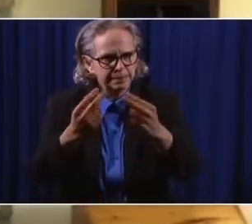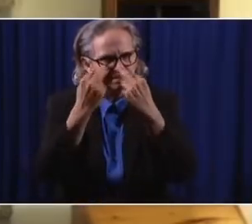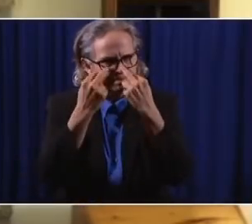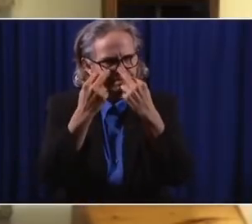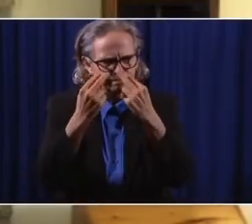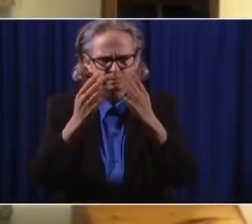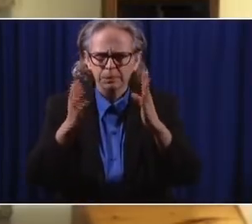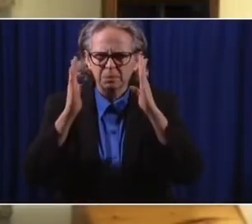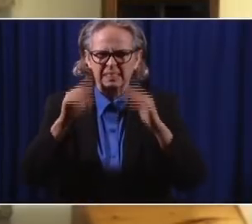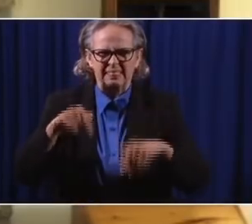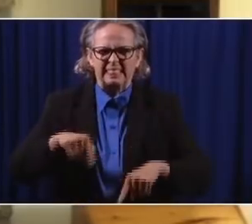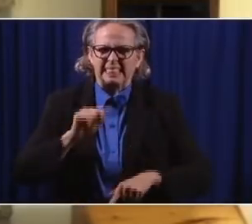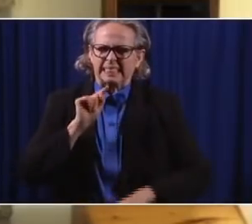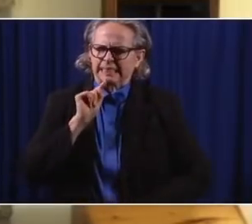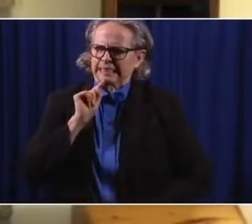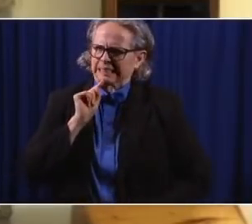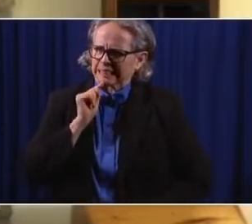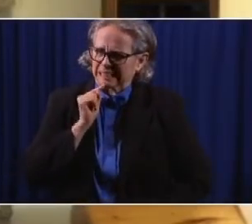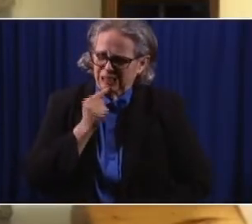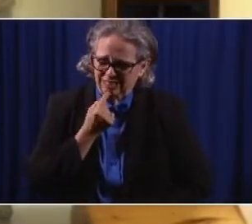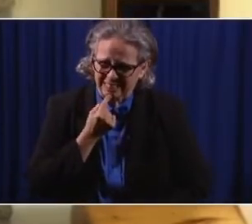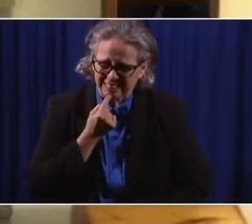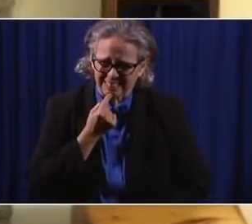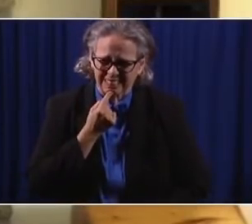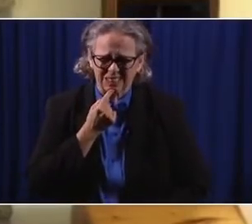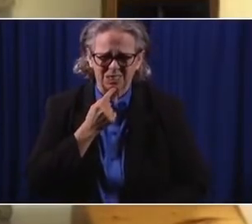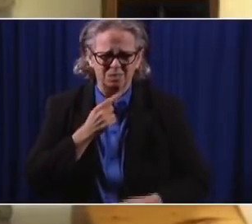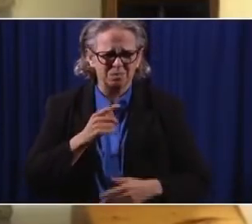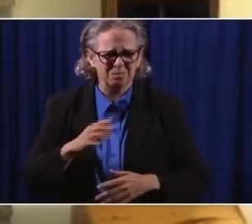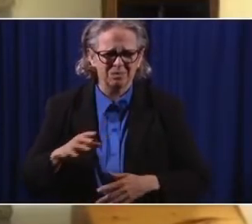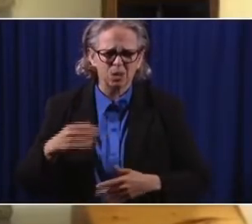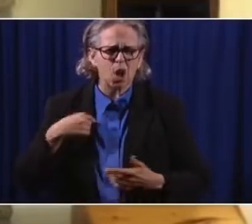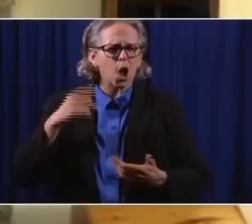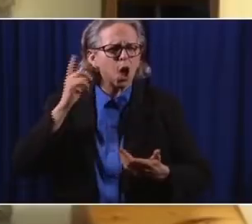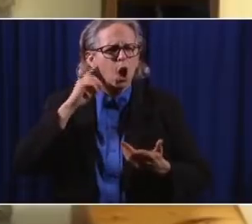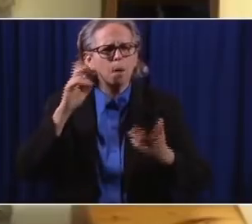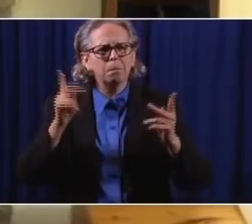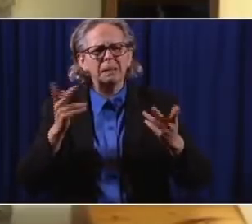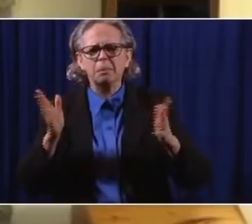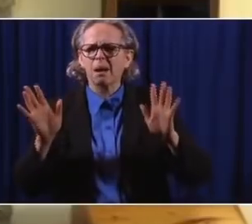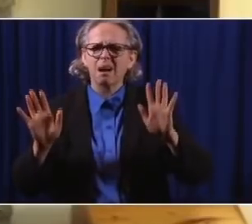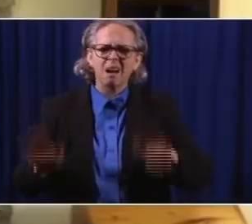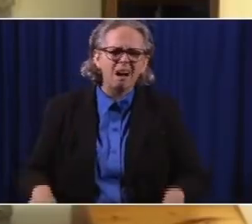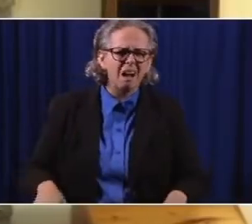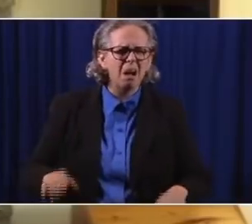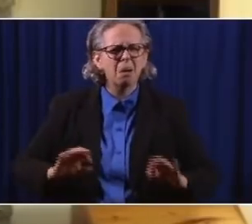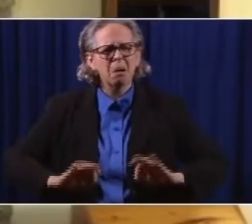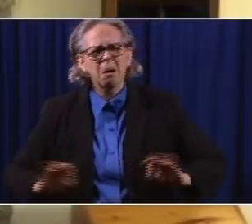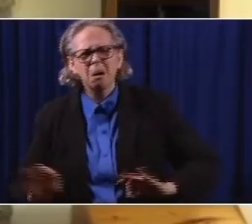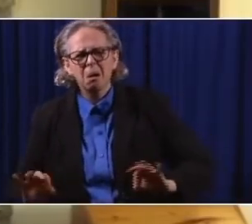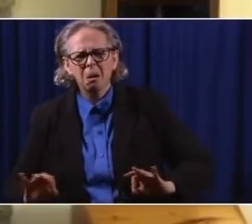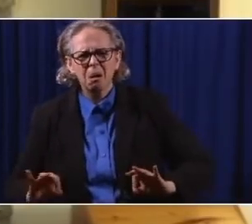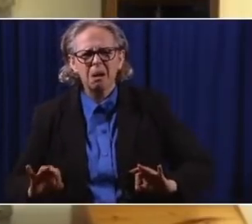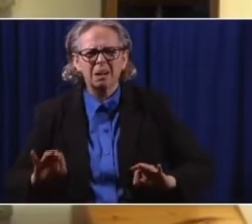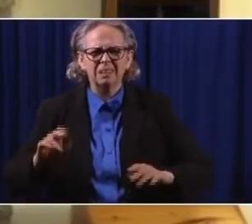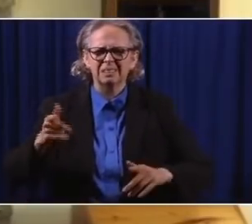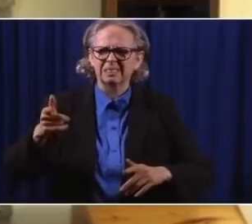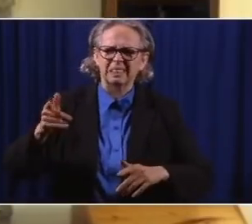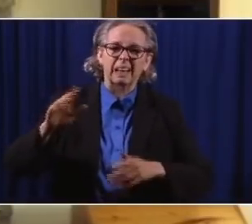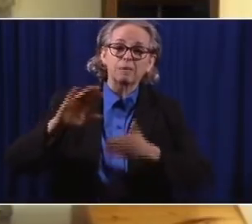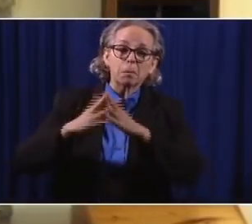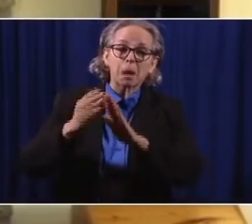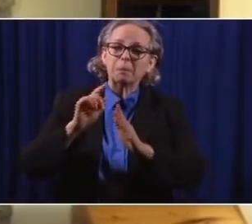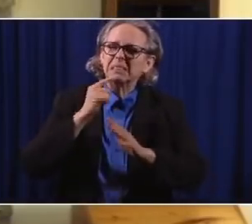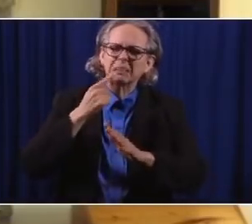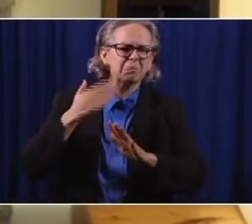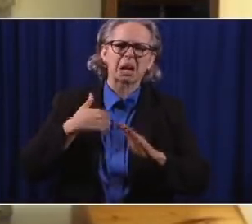I'll pay attention when it threatens me and my family. The message to them today is,